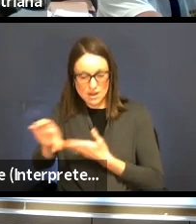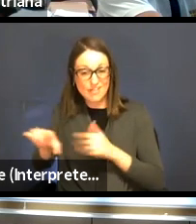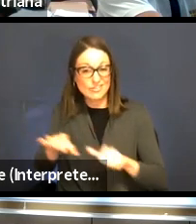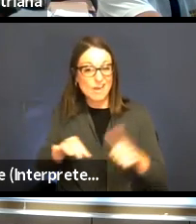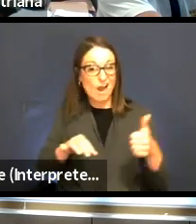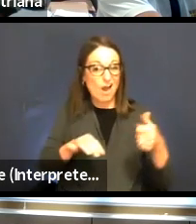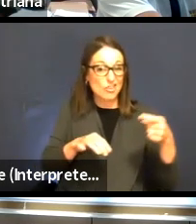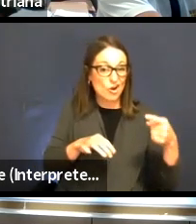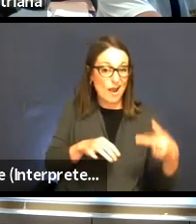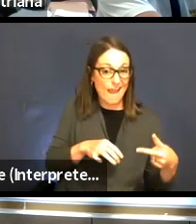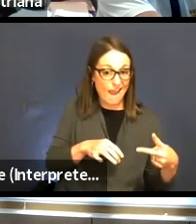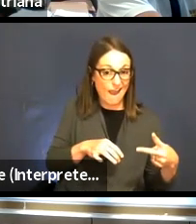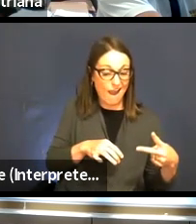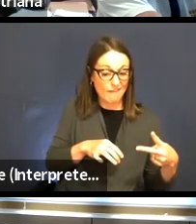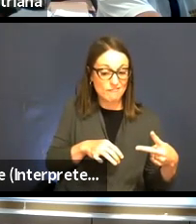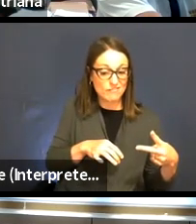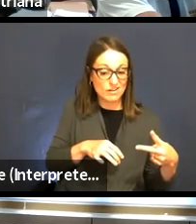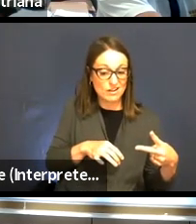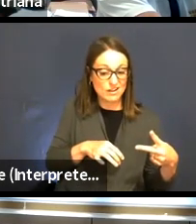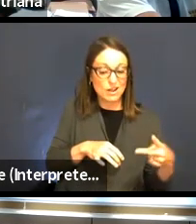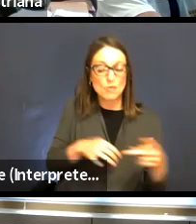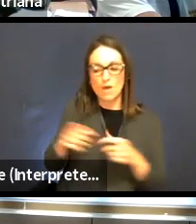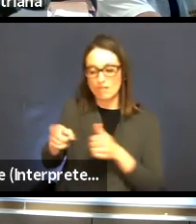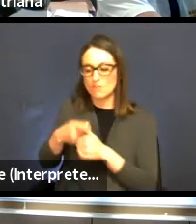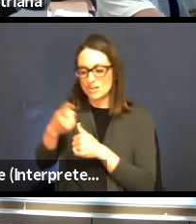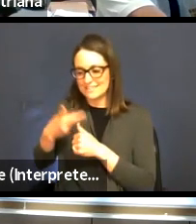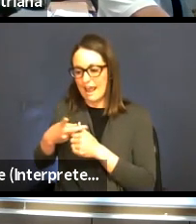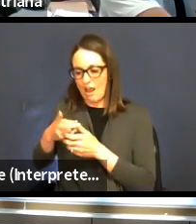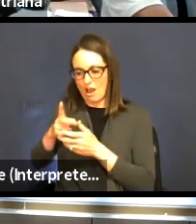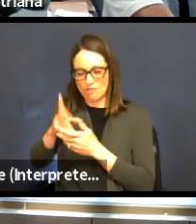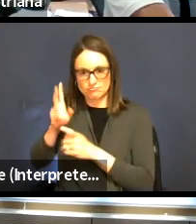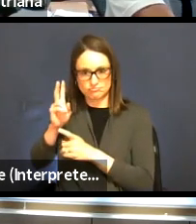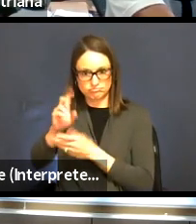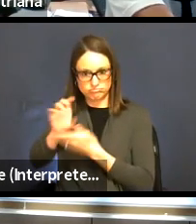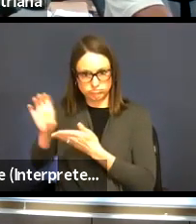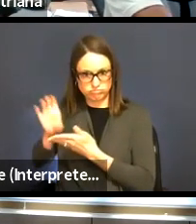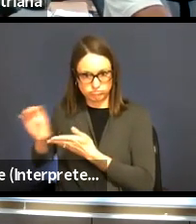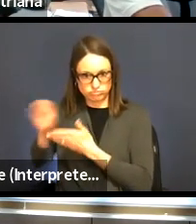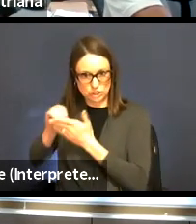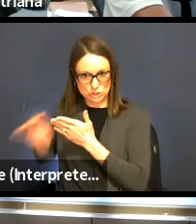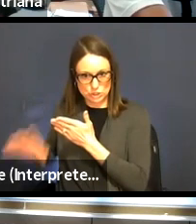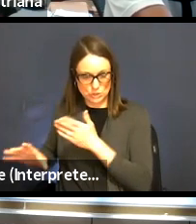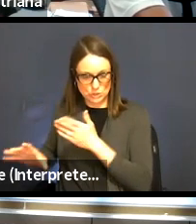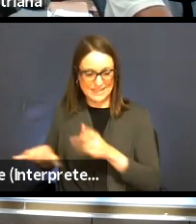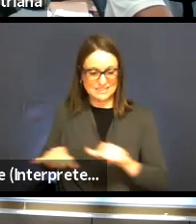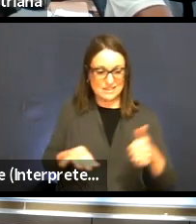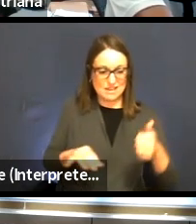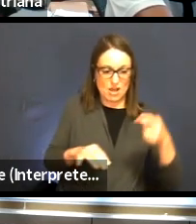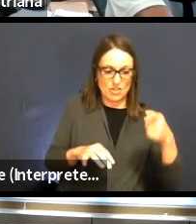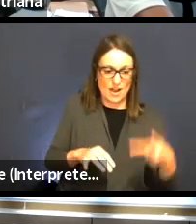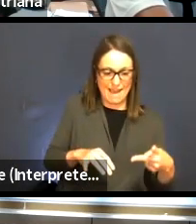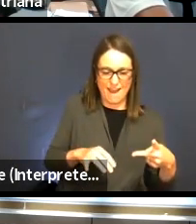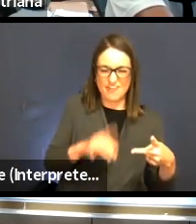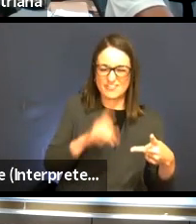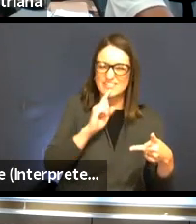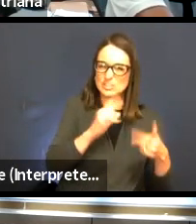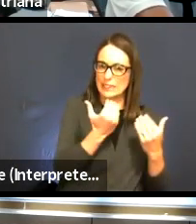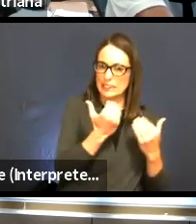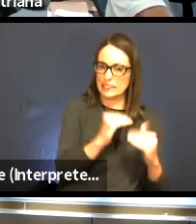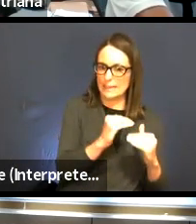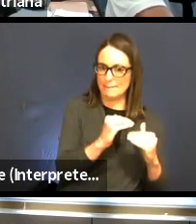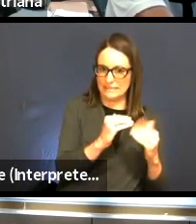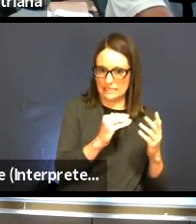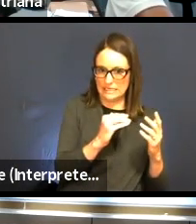half coming to the institution to meet a pretty limited set of